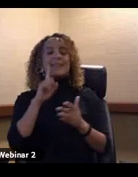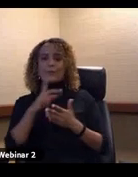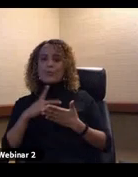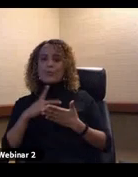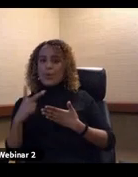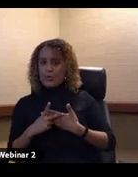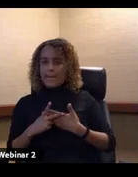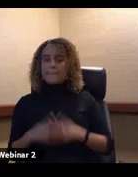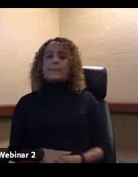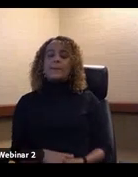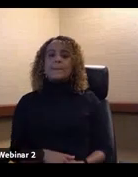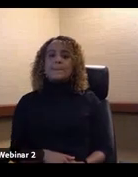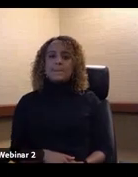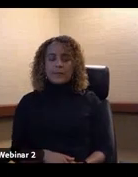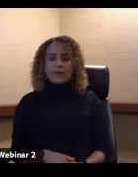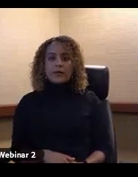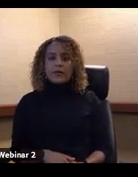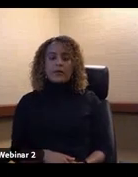program.